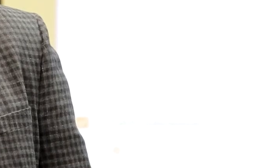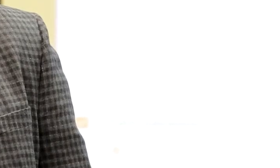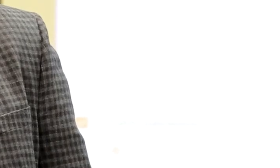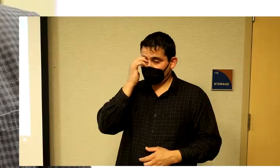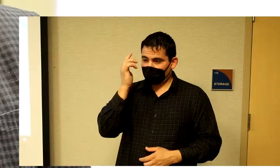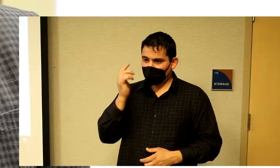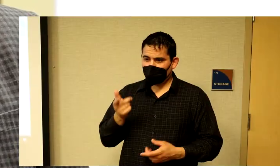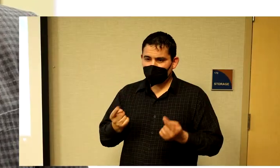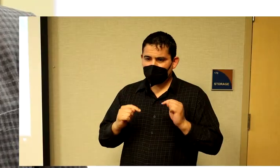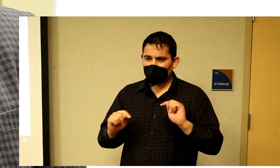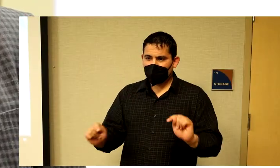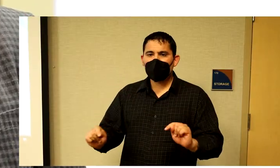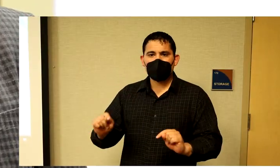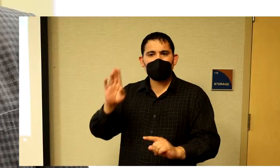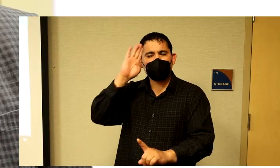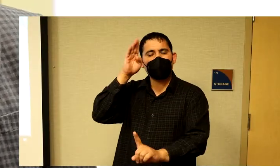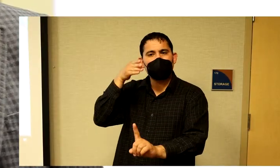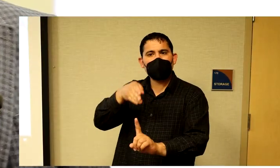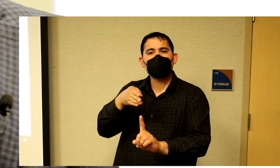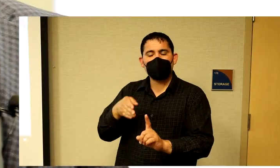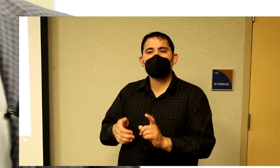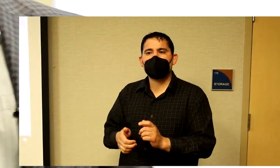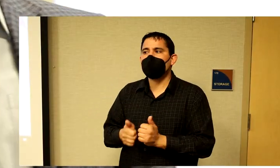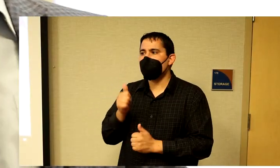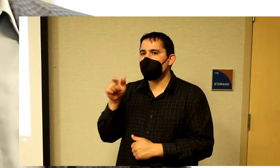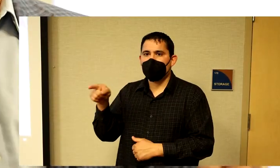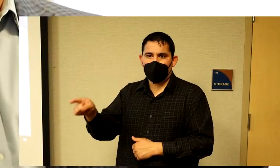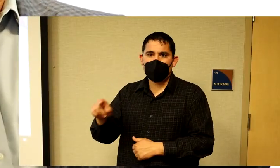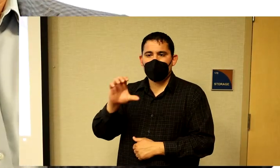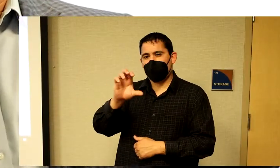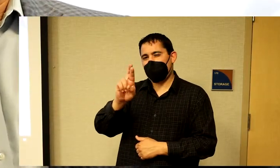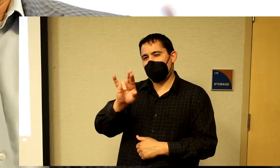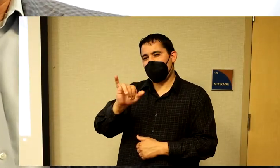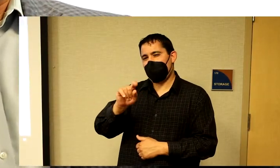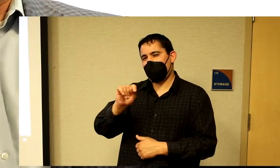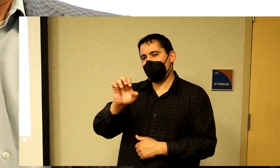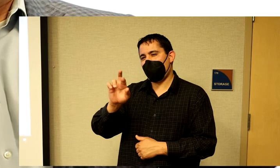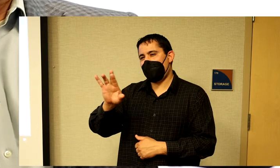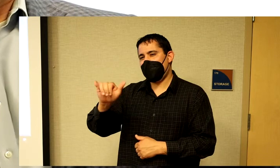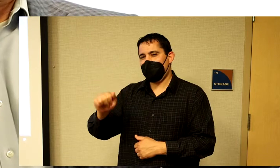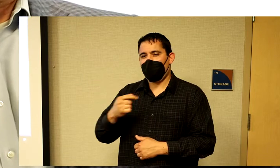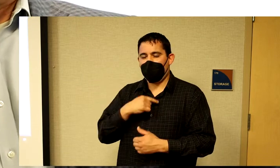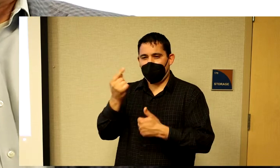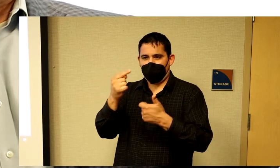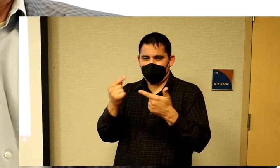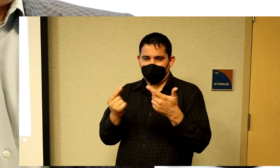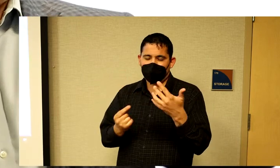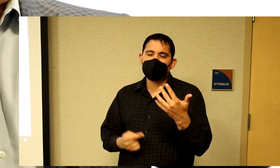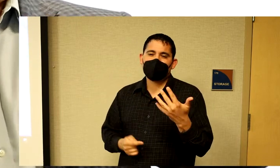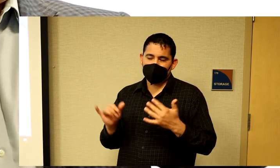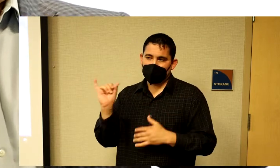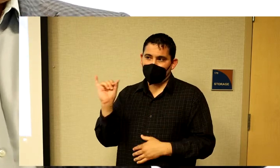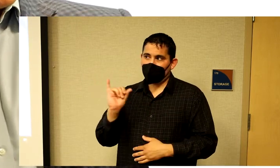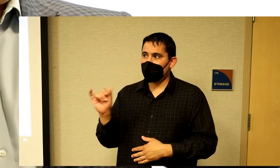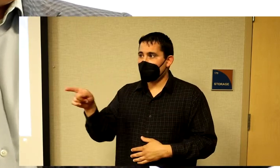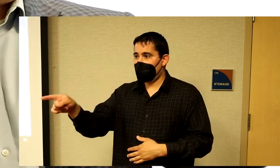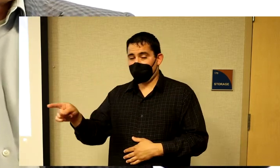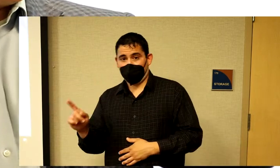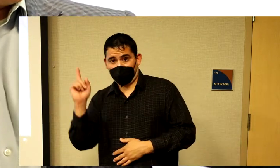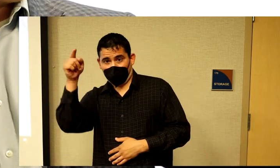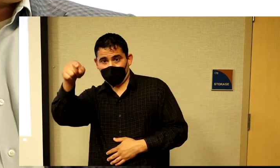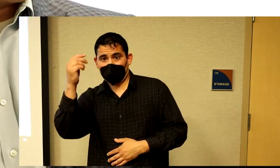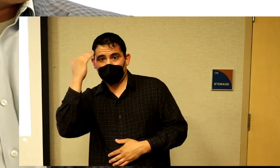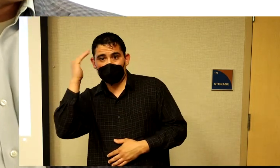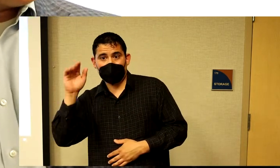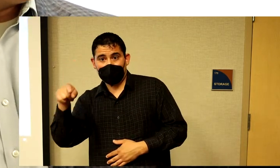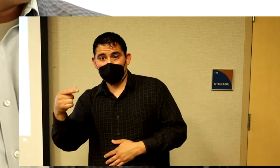all the other criteria as well? Sure. And actually, I'll communicate with Angel offline to make sure we fix the Goshen issue. I don't actually even know. That's